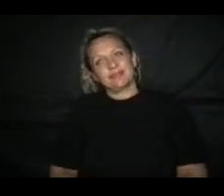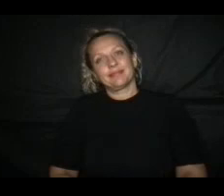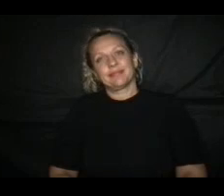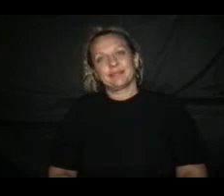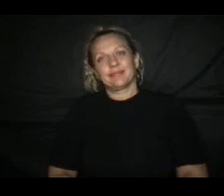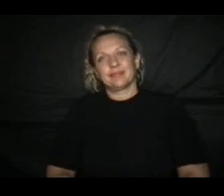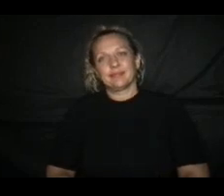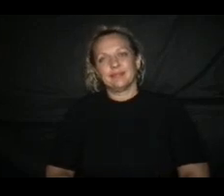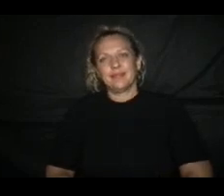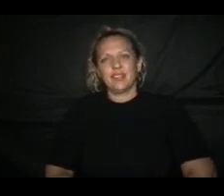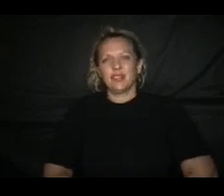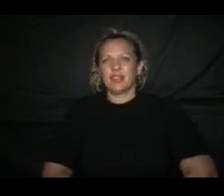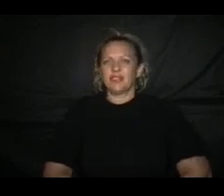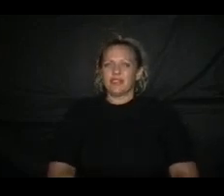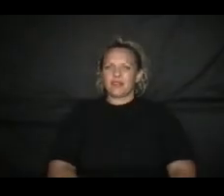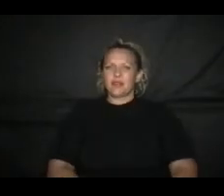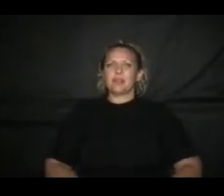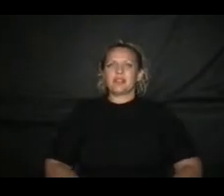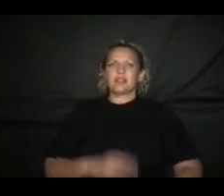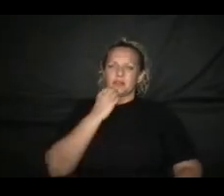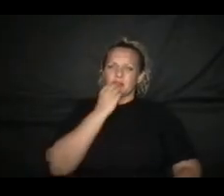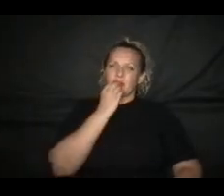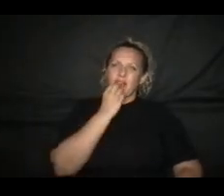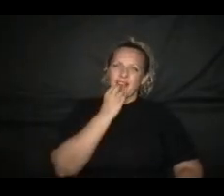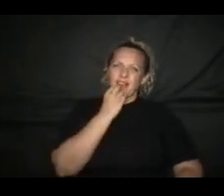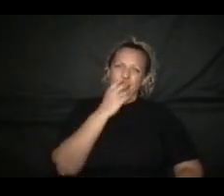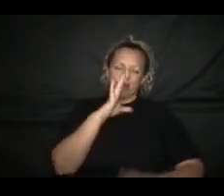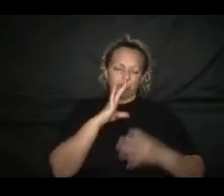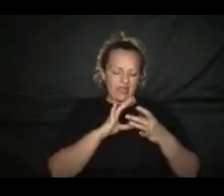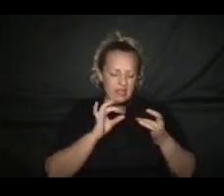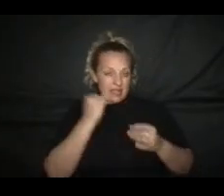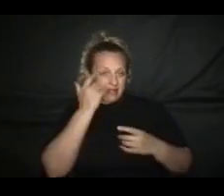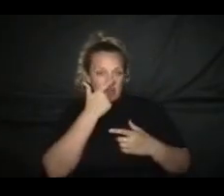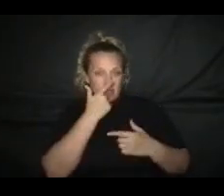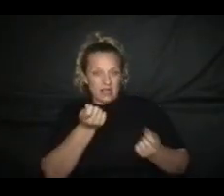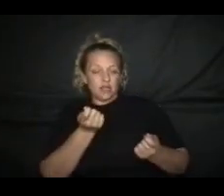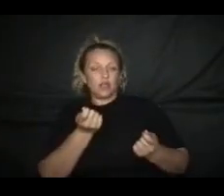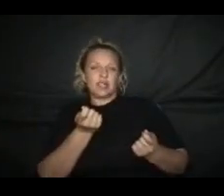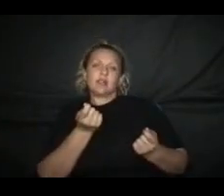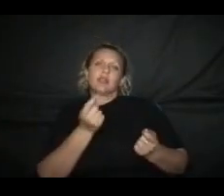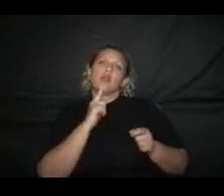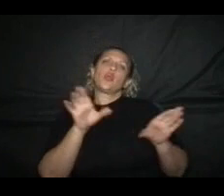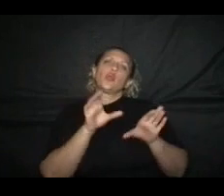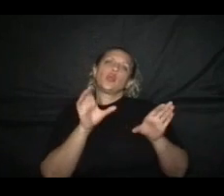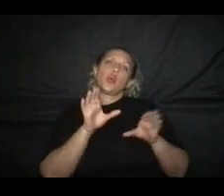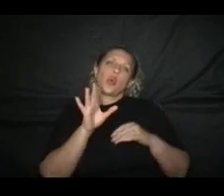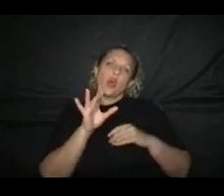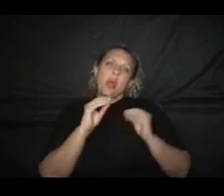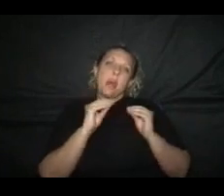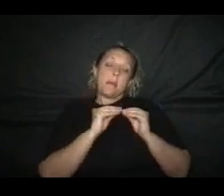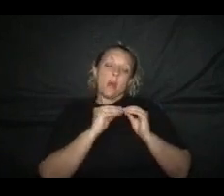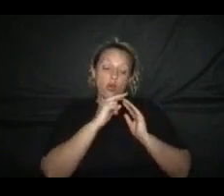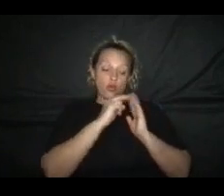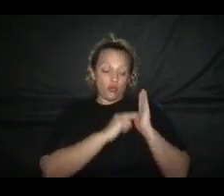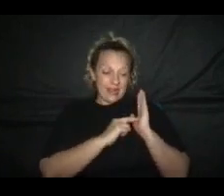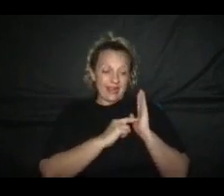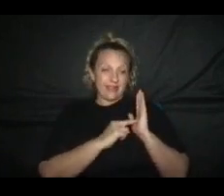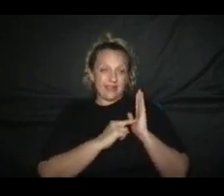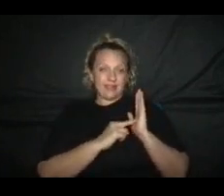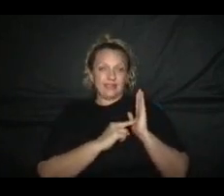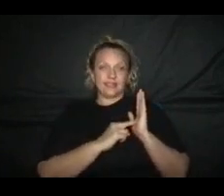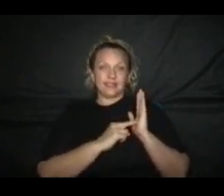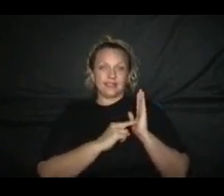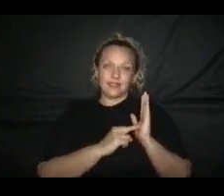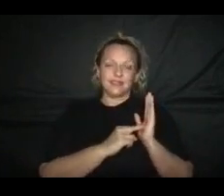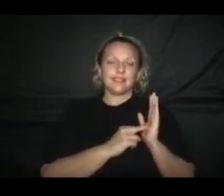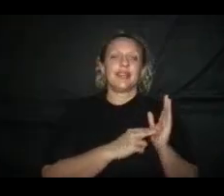I will say, just as a point of comment, if you are interested and you are doing more reading in the city,